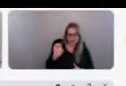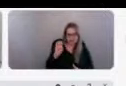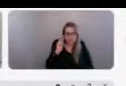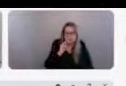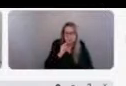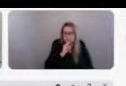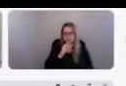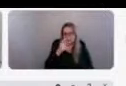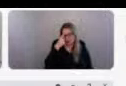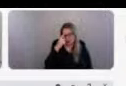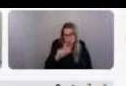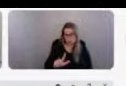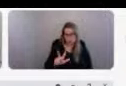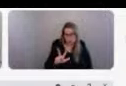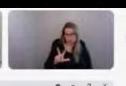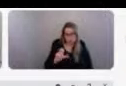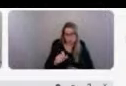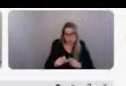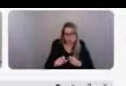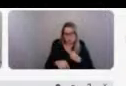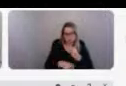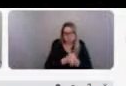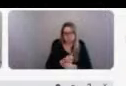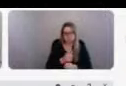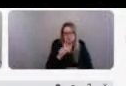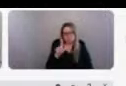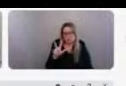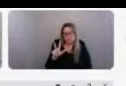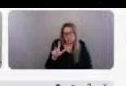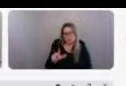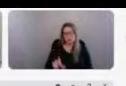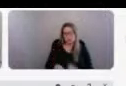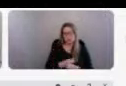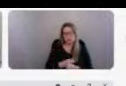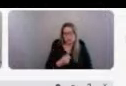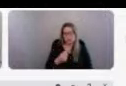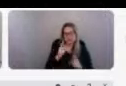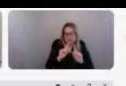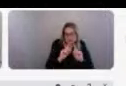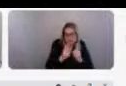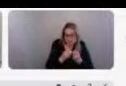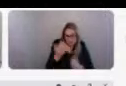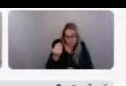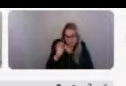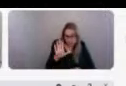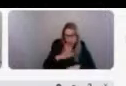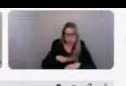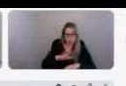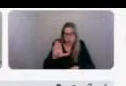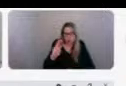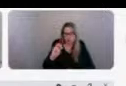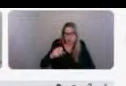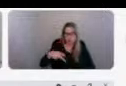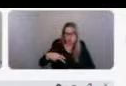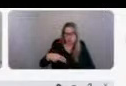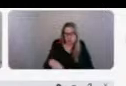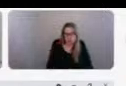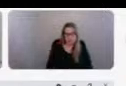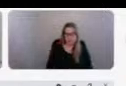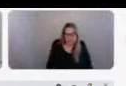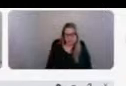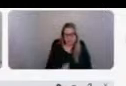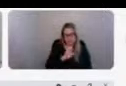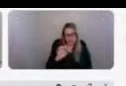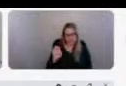23 years it's district 15 on your map and frankly east